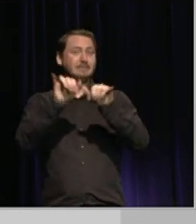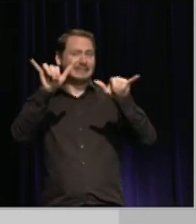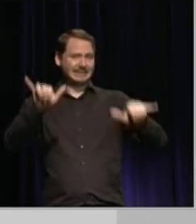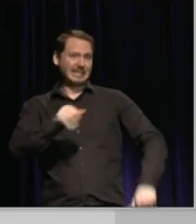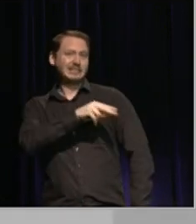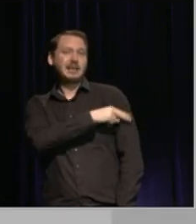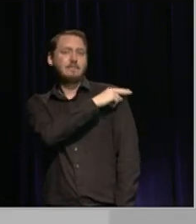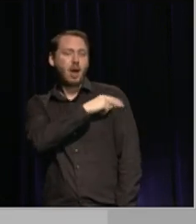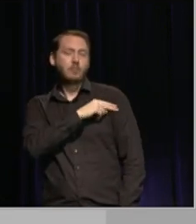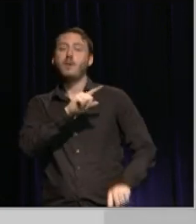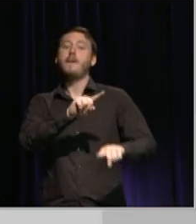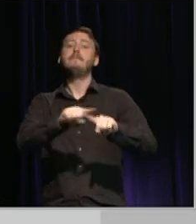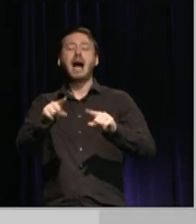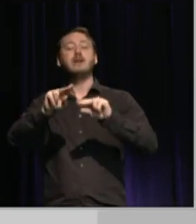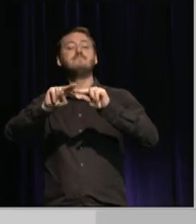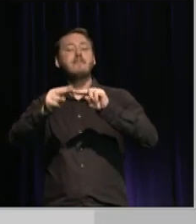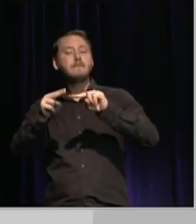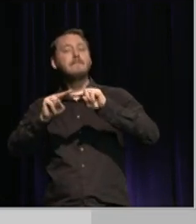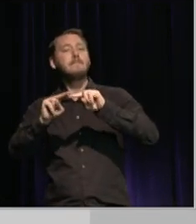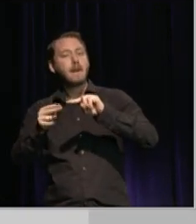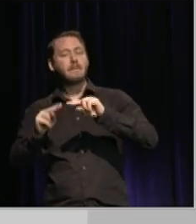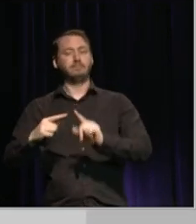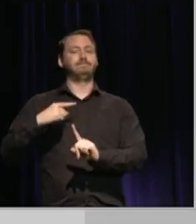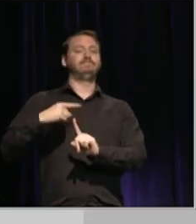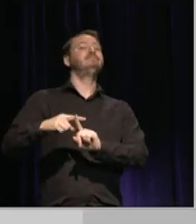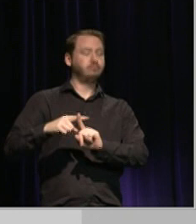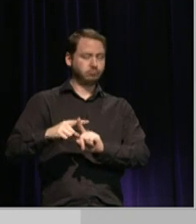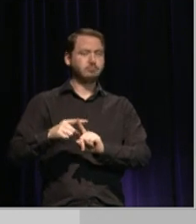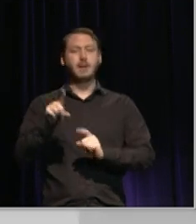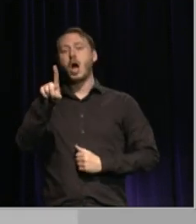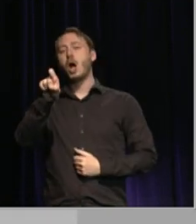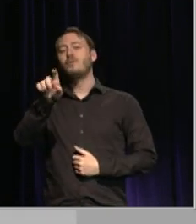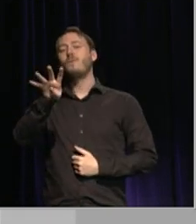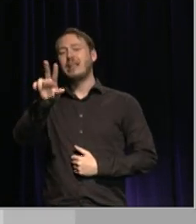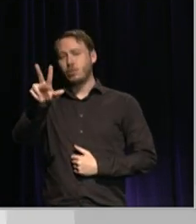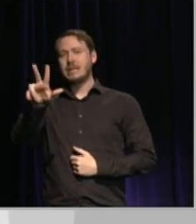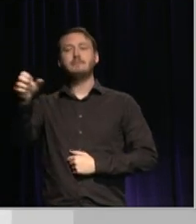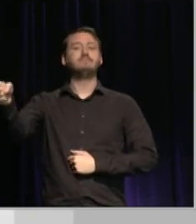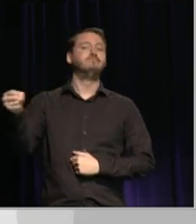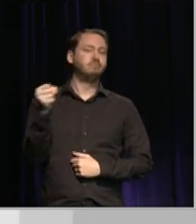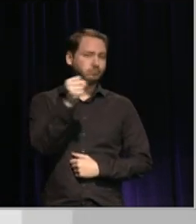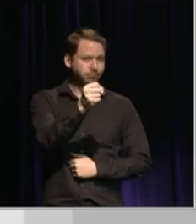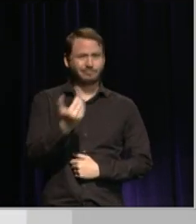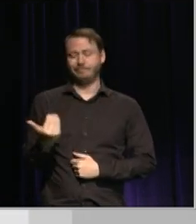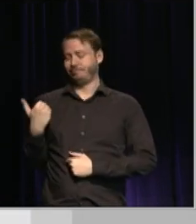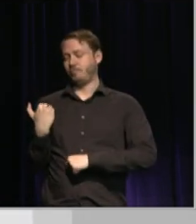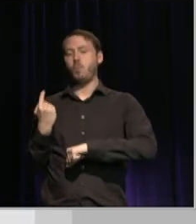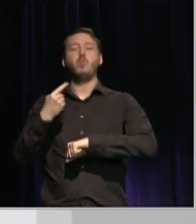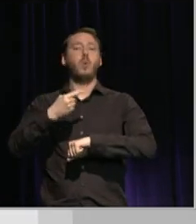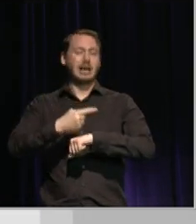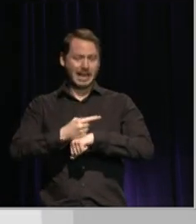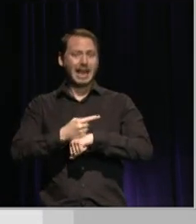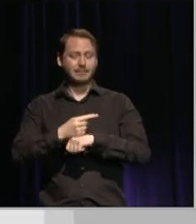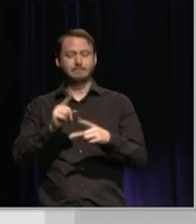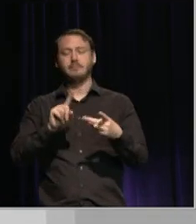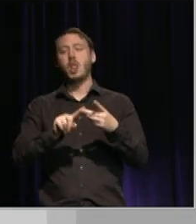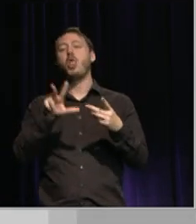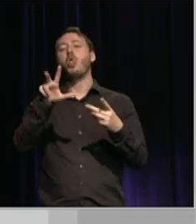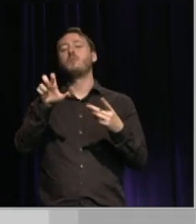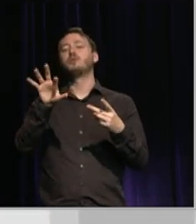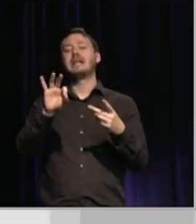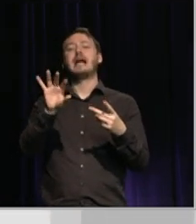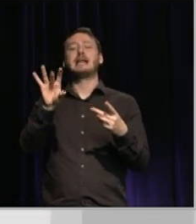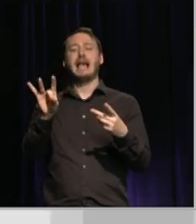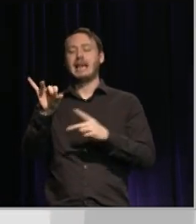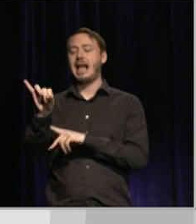pleased that it's moving in the right direction. There are 143 admissions in the last 24 hours for COVID-19, 398